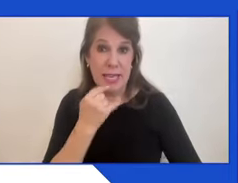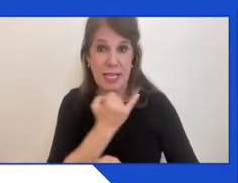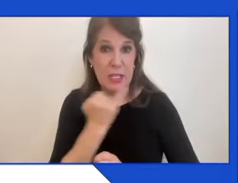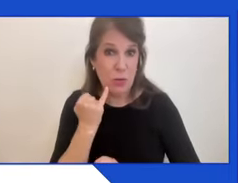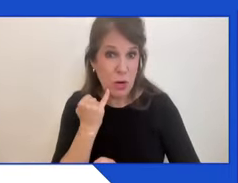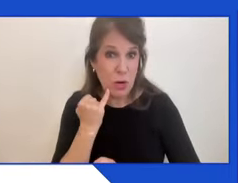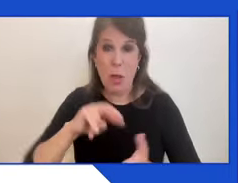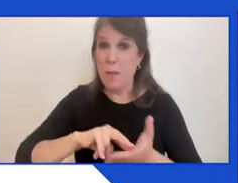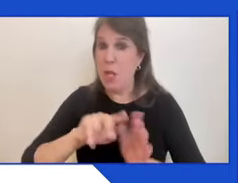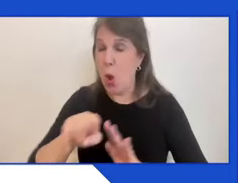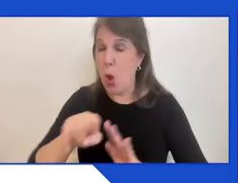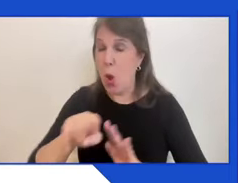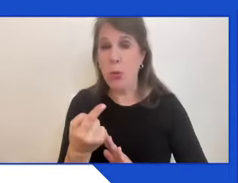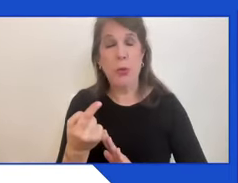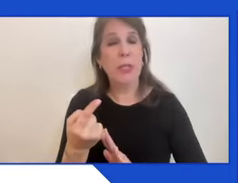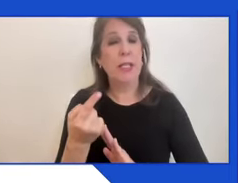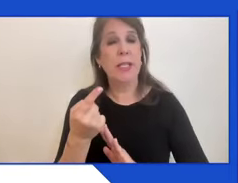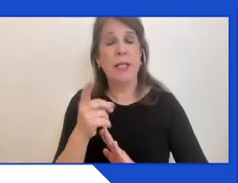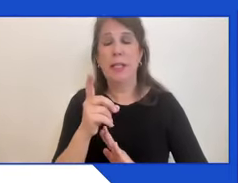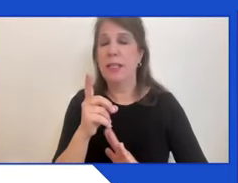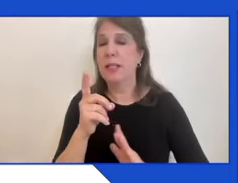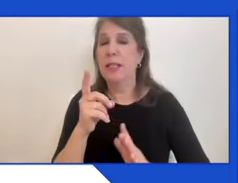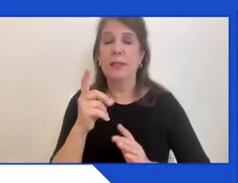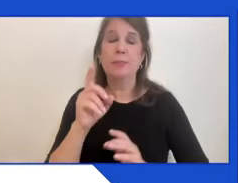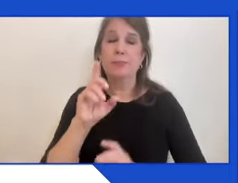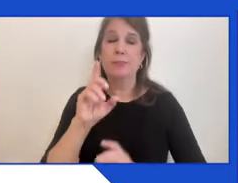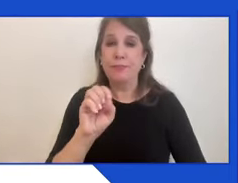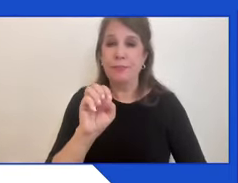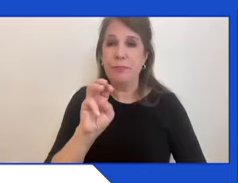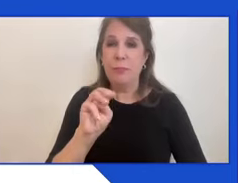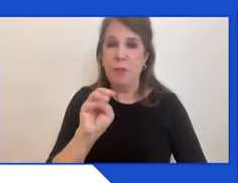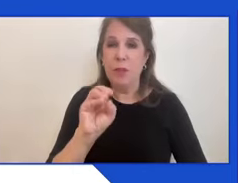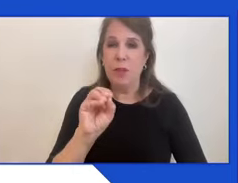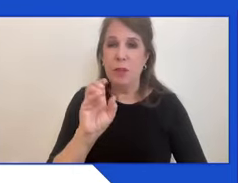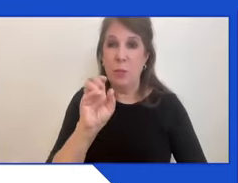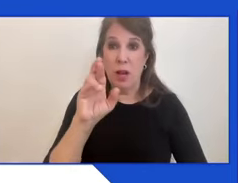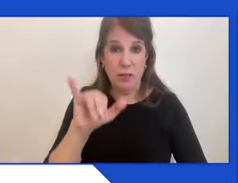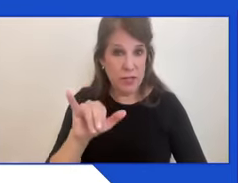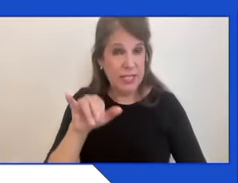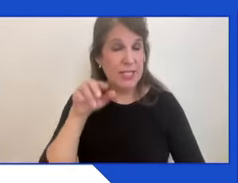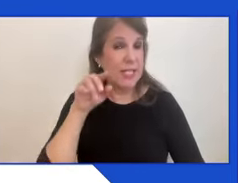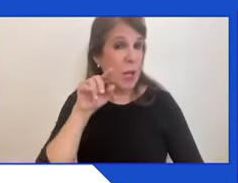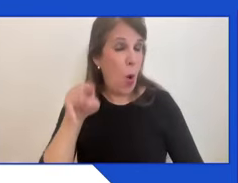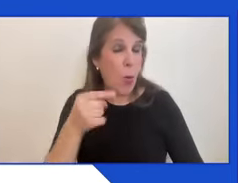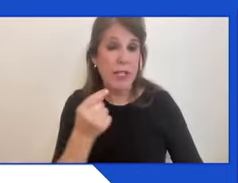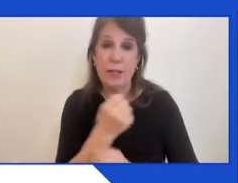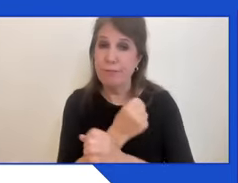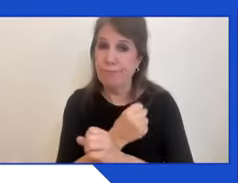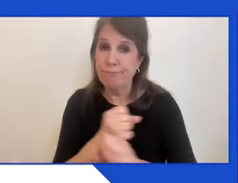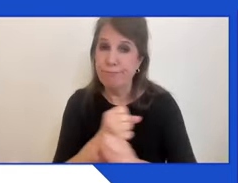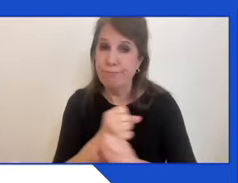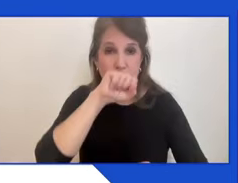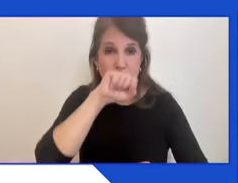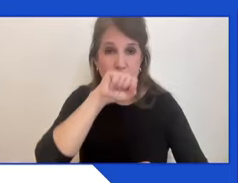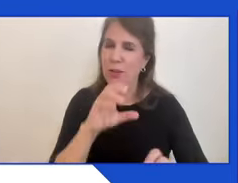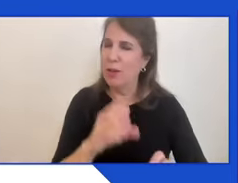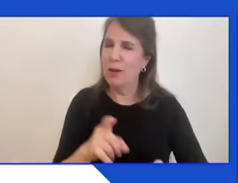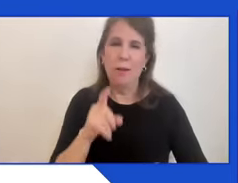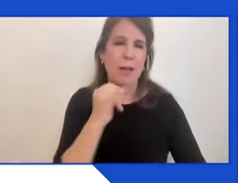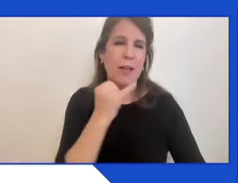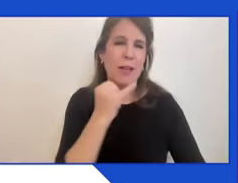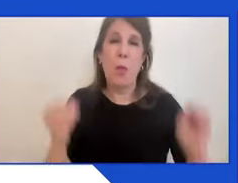only freedom-loving democracy. Israel is this and more. Israel is the apple of God's